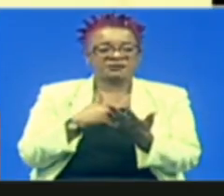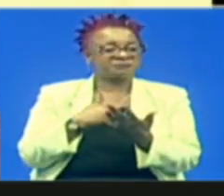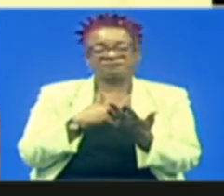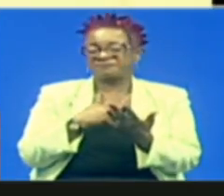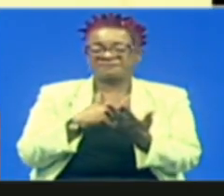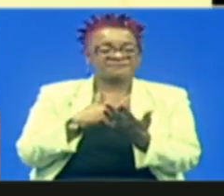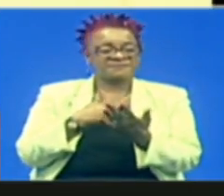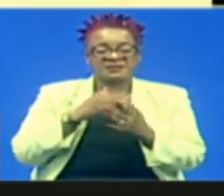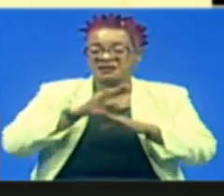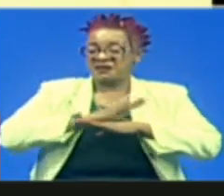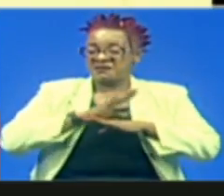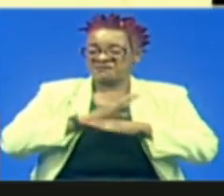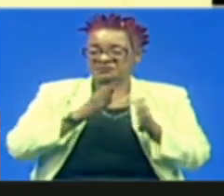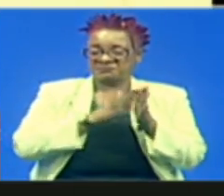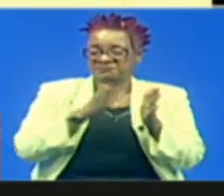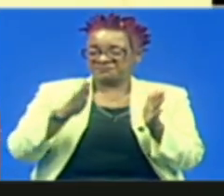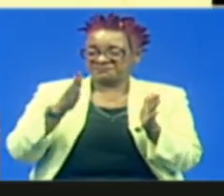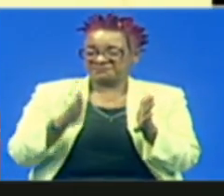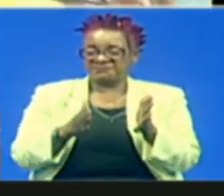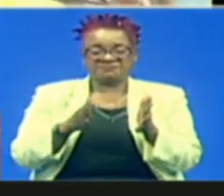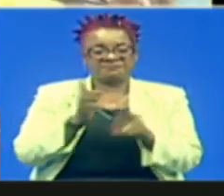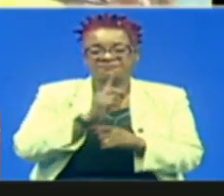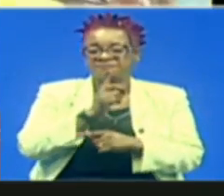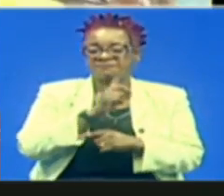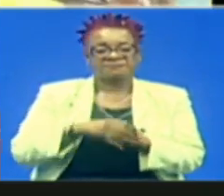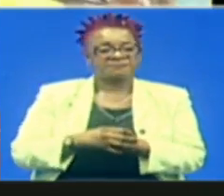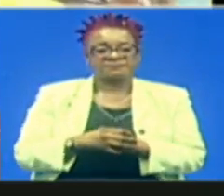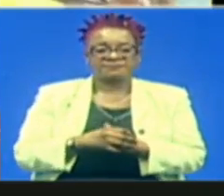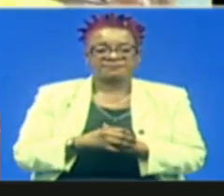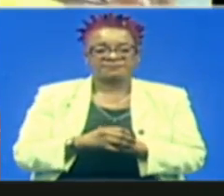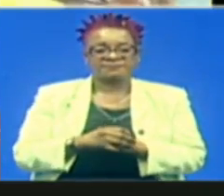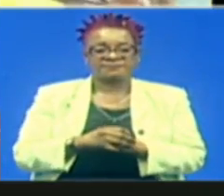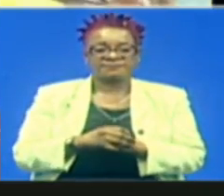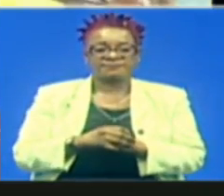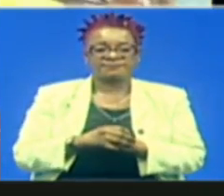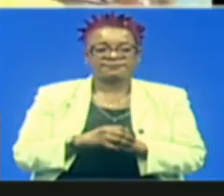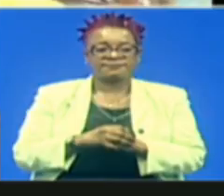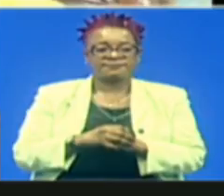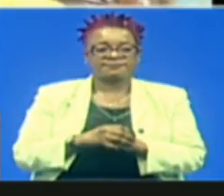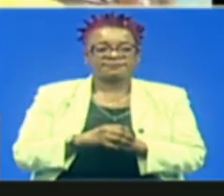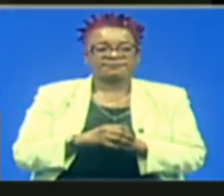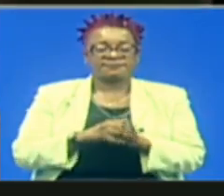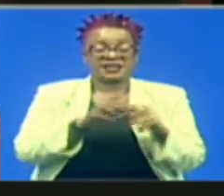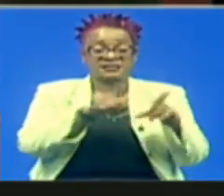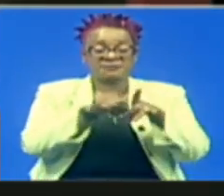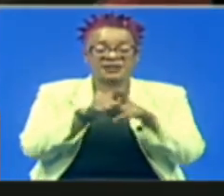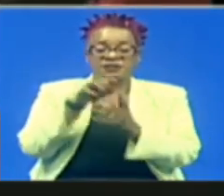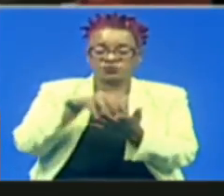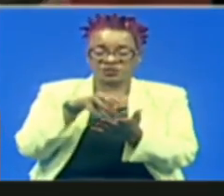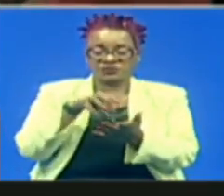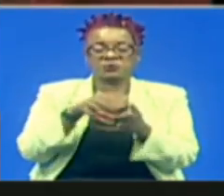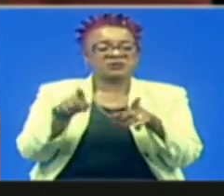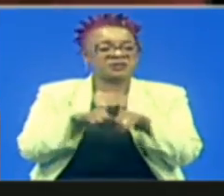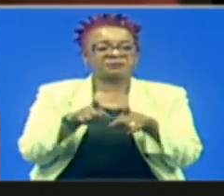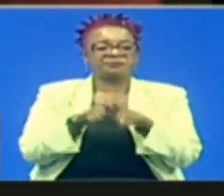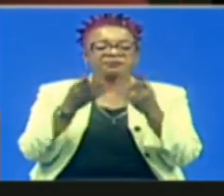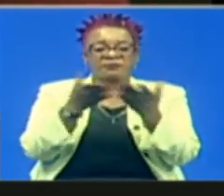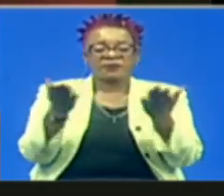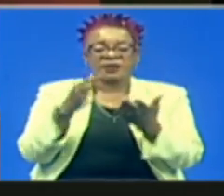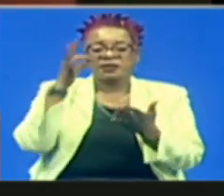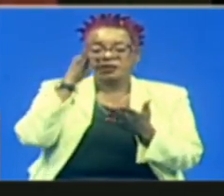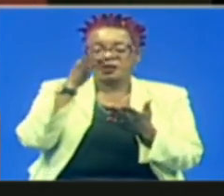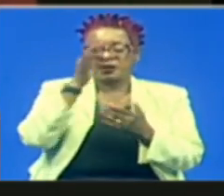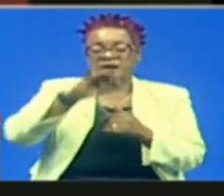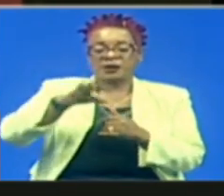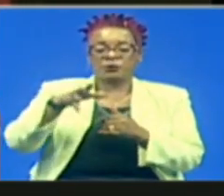us to the period that we thought it would cover. A similar situation plays out at the Nyeri County